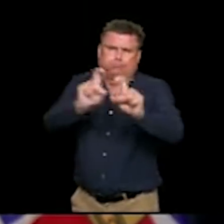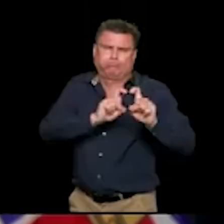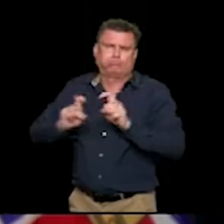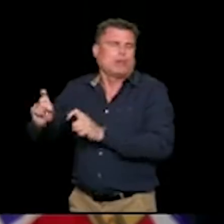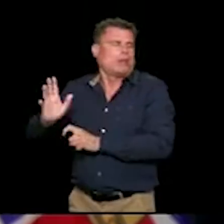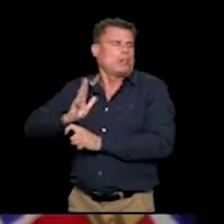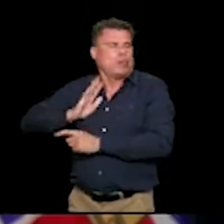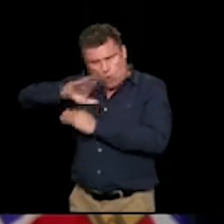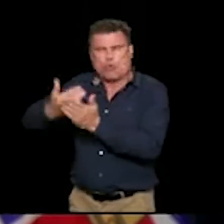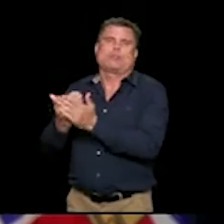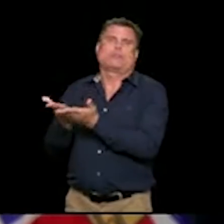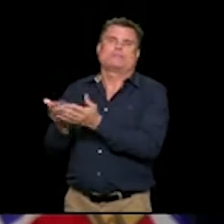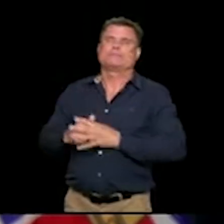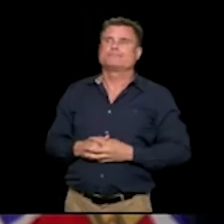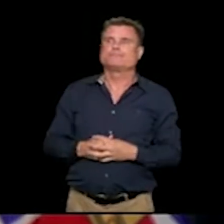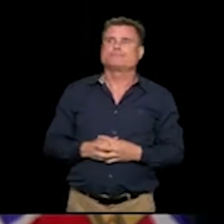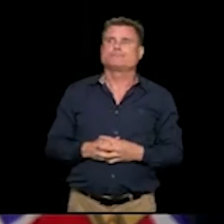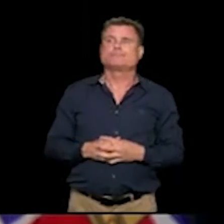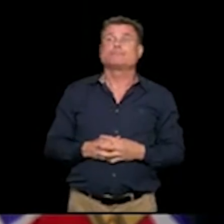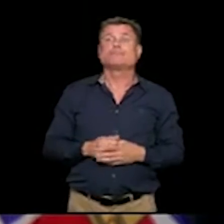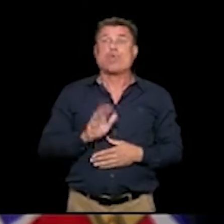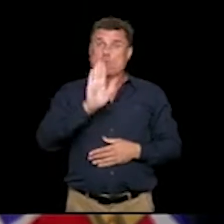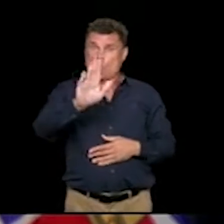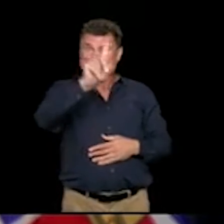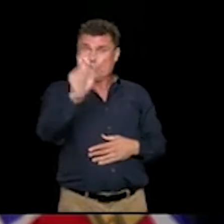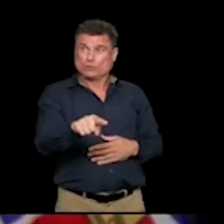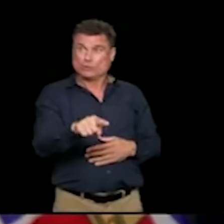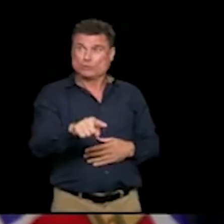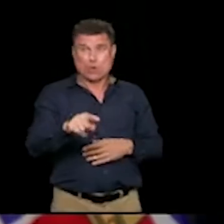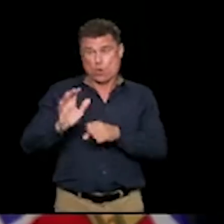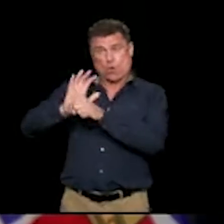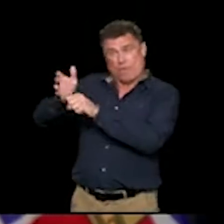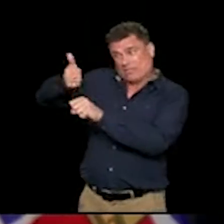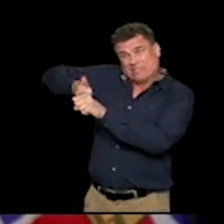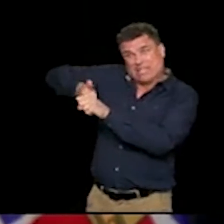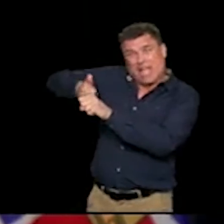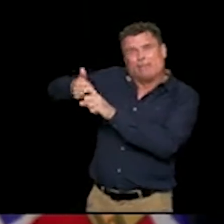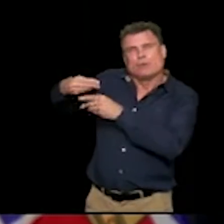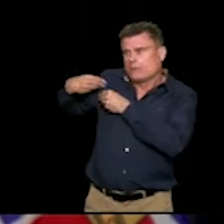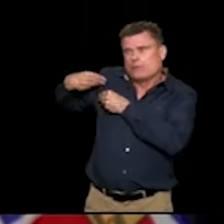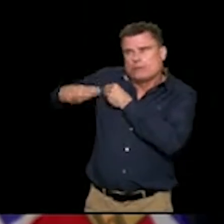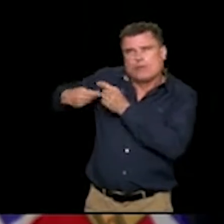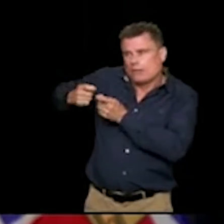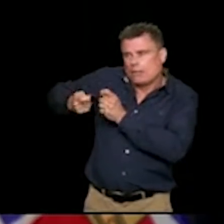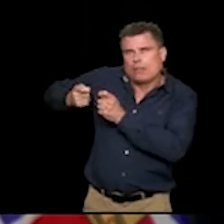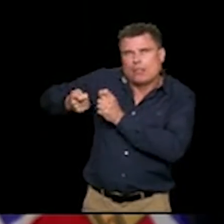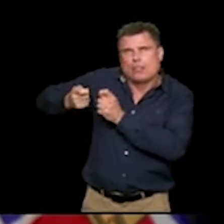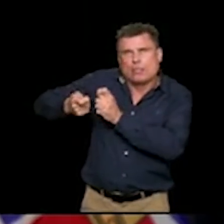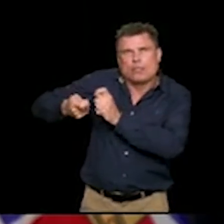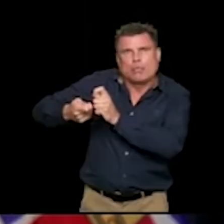we reduce our potential for getting exposed in the first place. In terms of whether the virus has mutated, we haven't